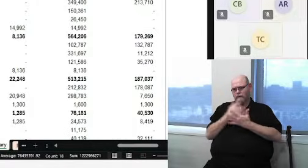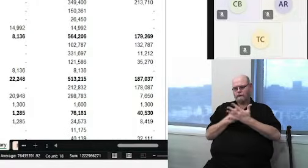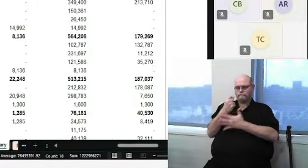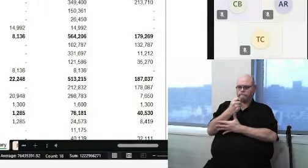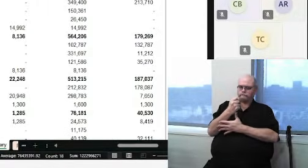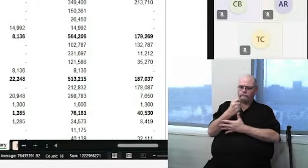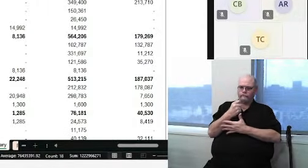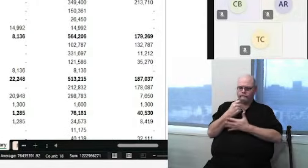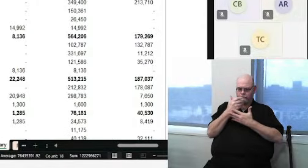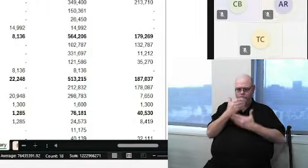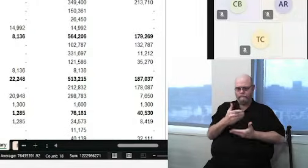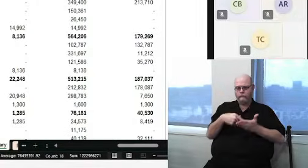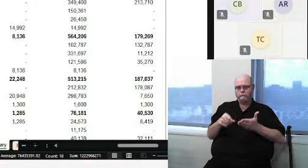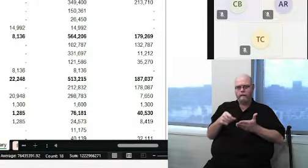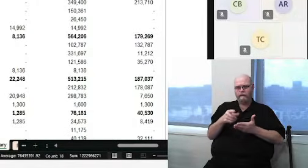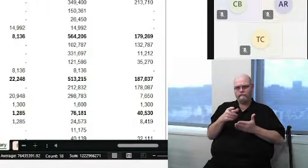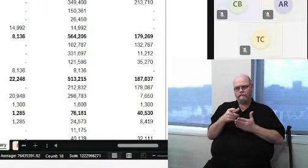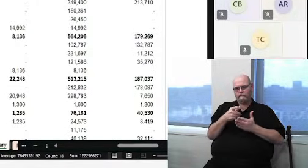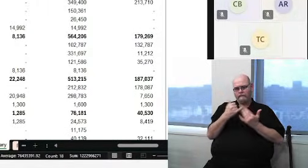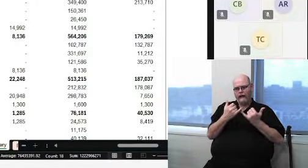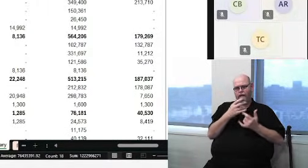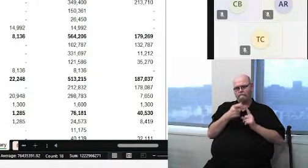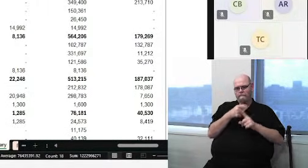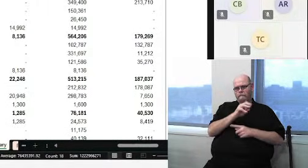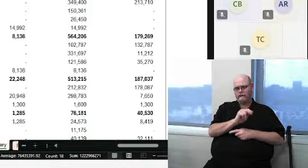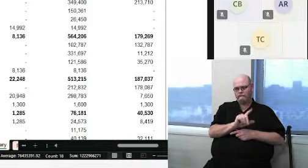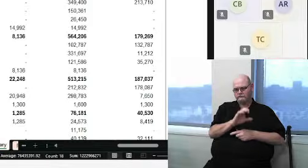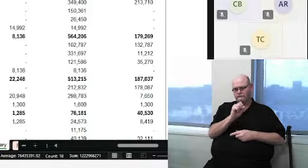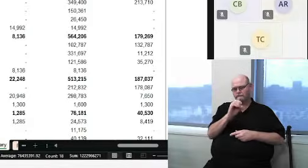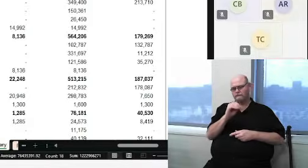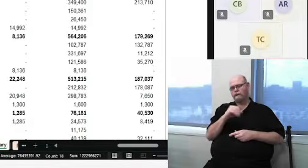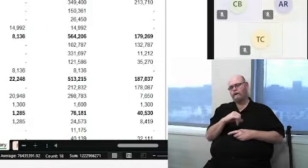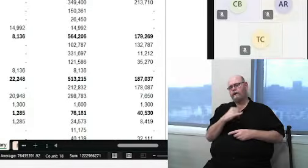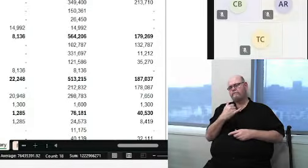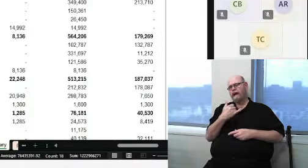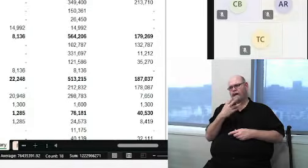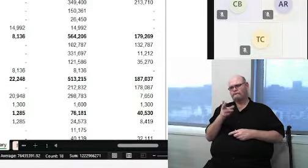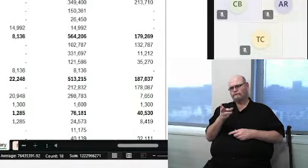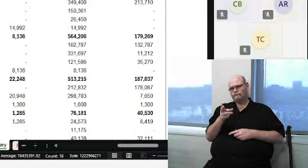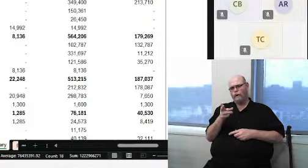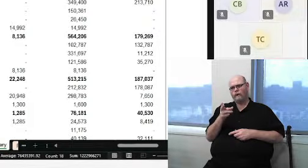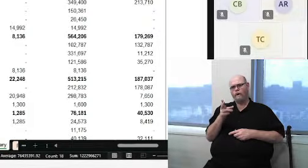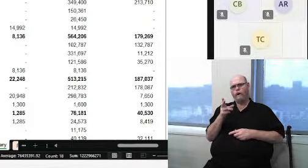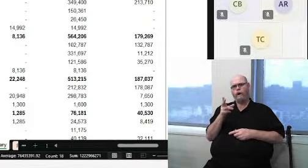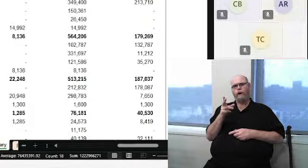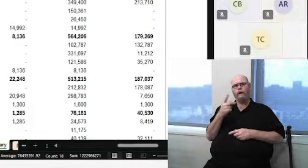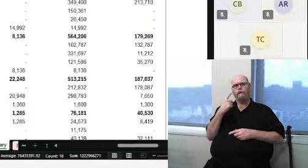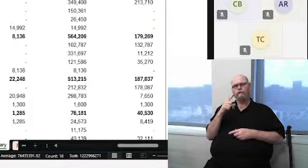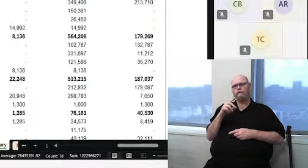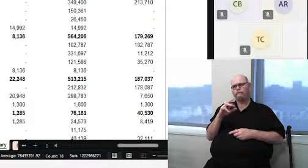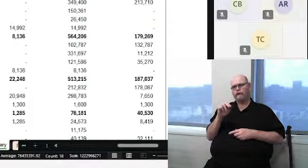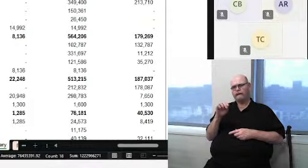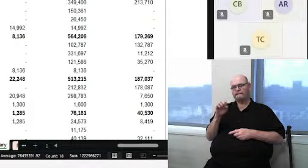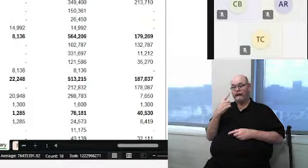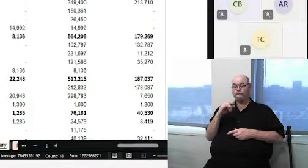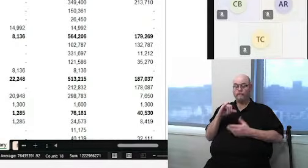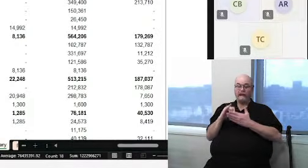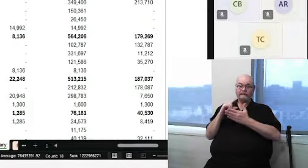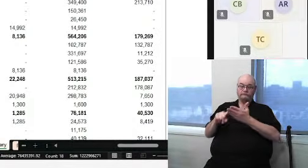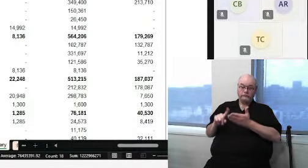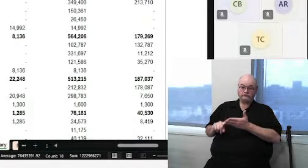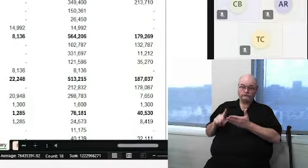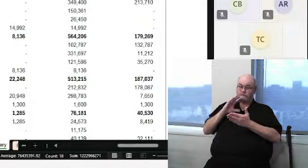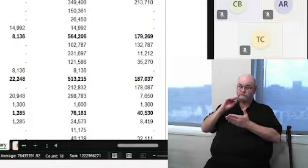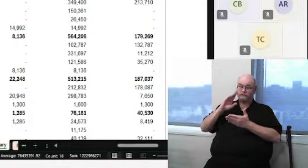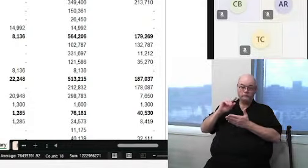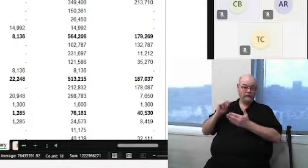for. Okay, so that was what I thought. You're looking at historical failure rates, right? Like an average. Or the